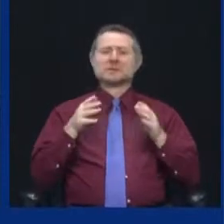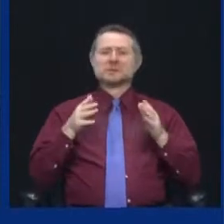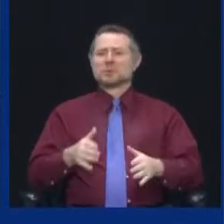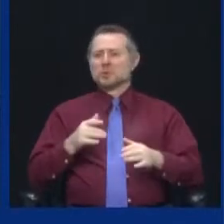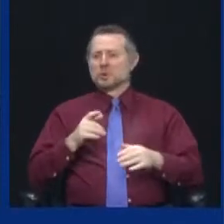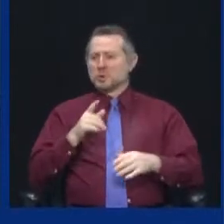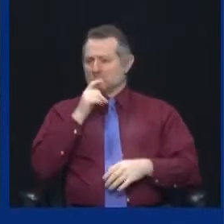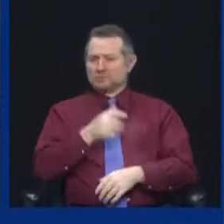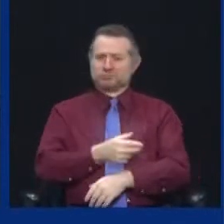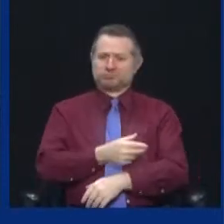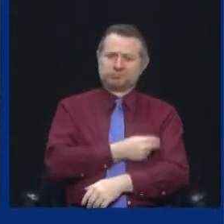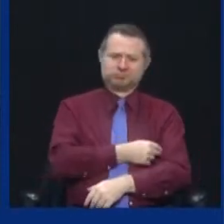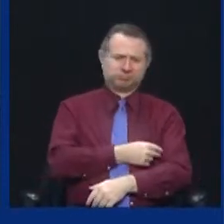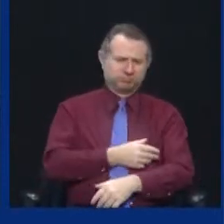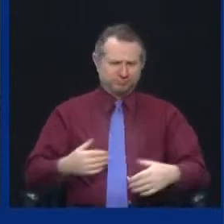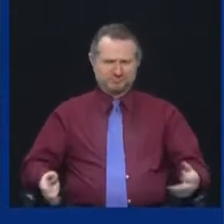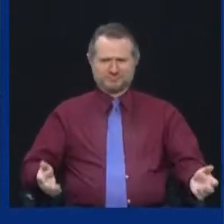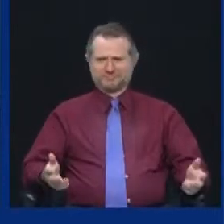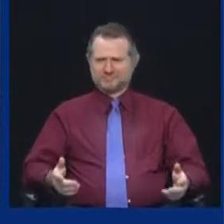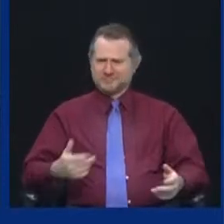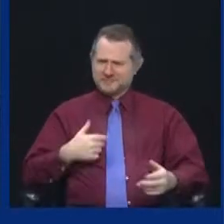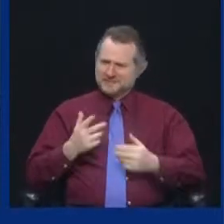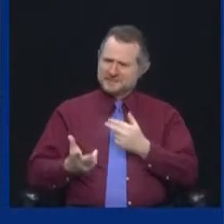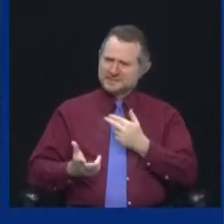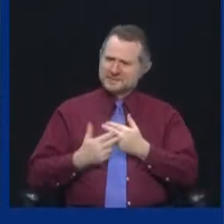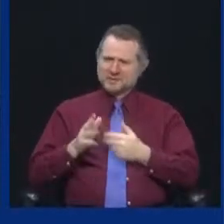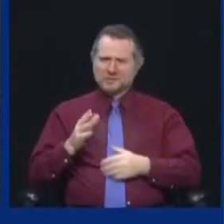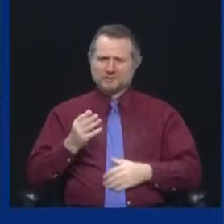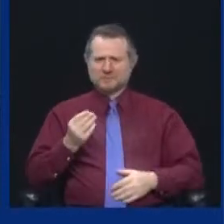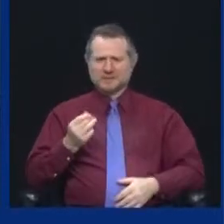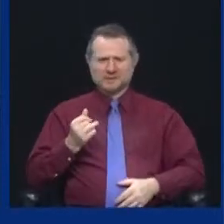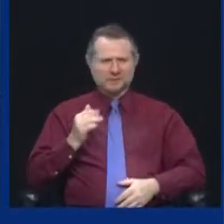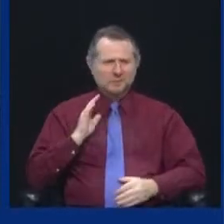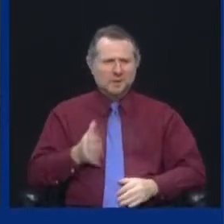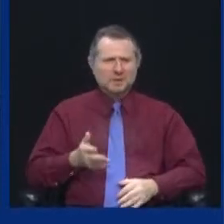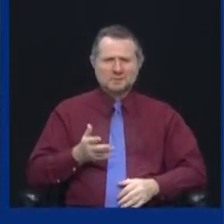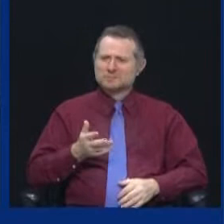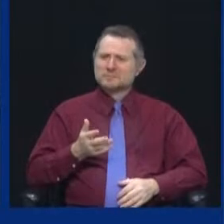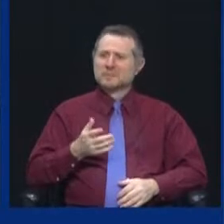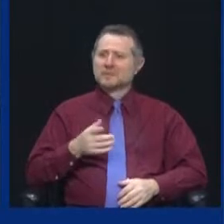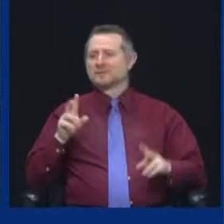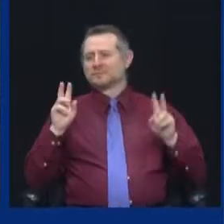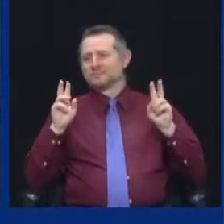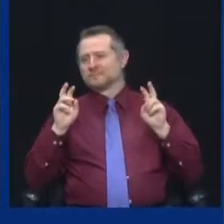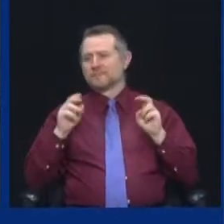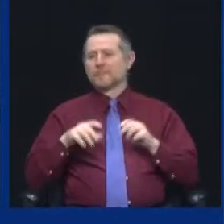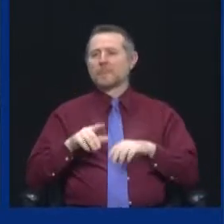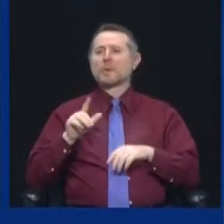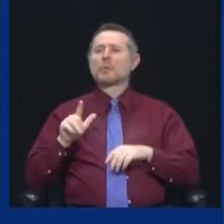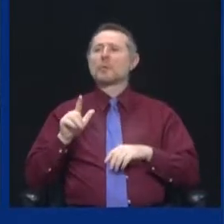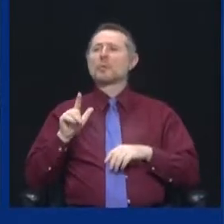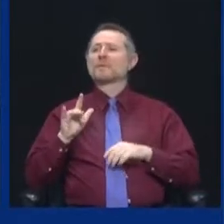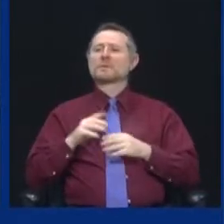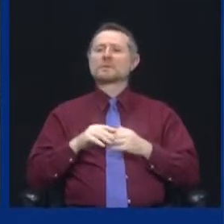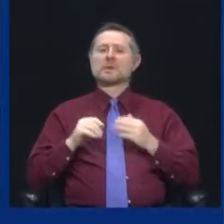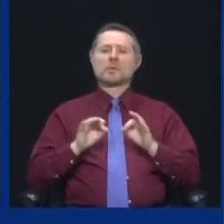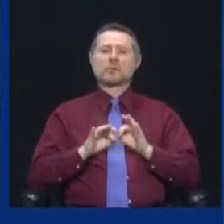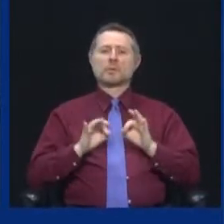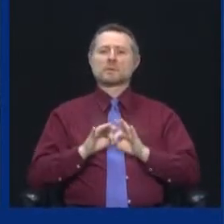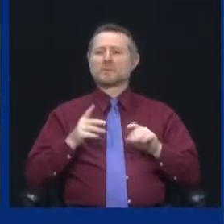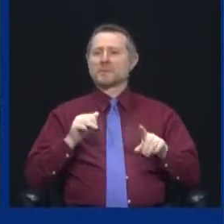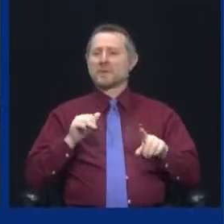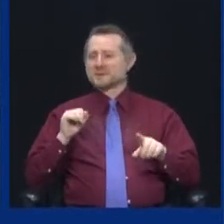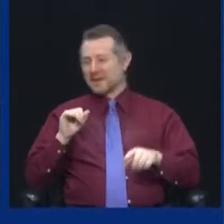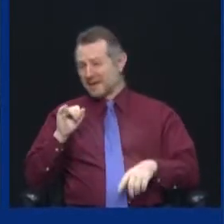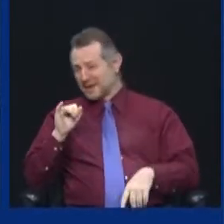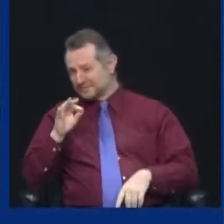shot. So you have a financial incentive. In essence, it's $25 pass if you get a